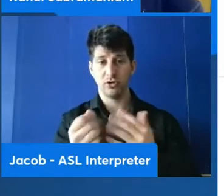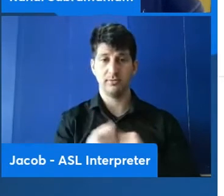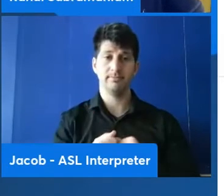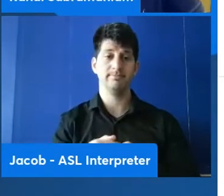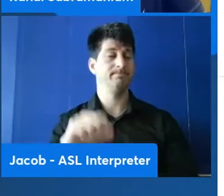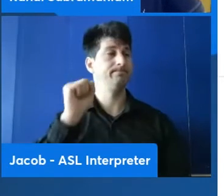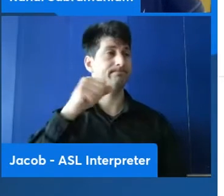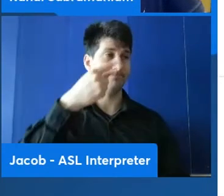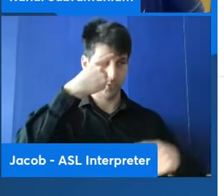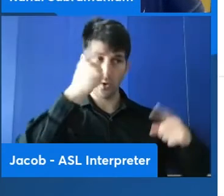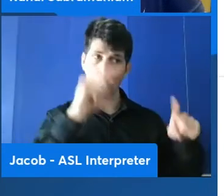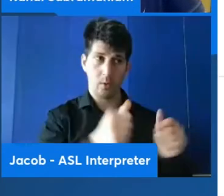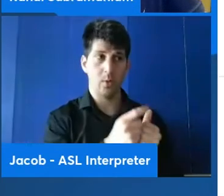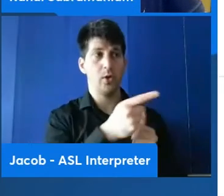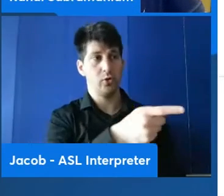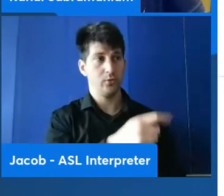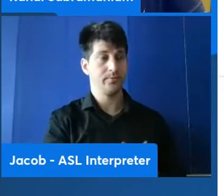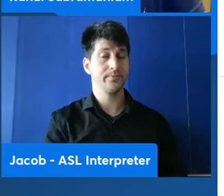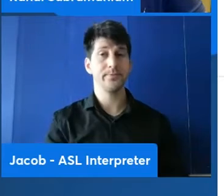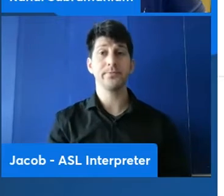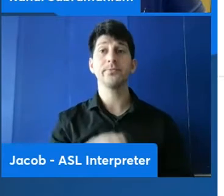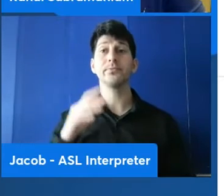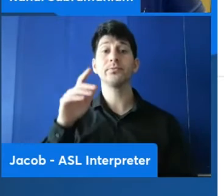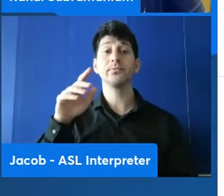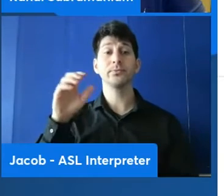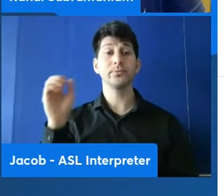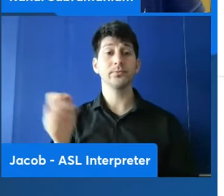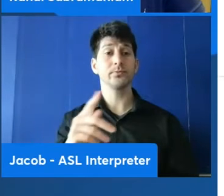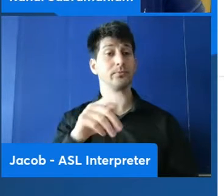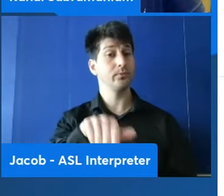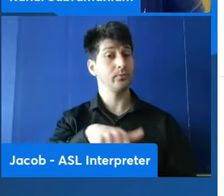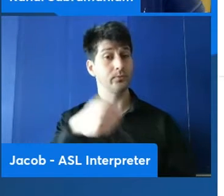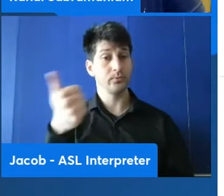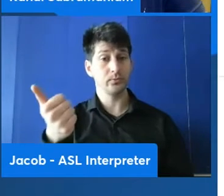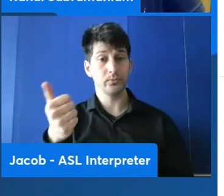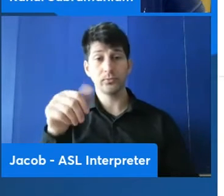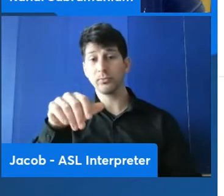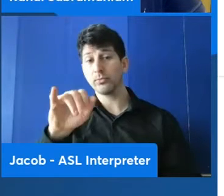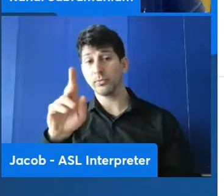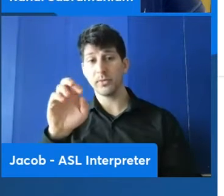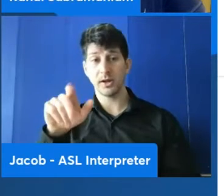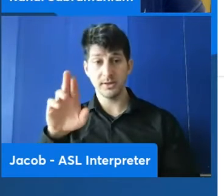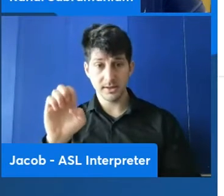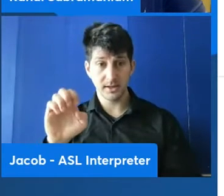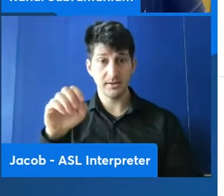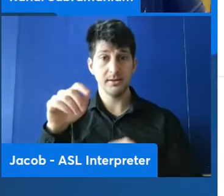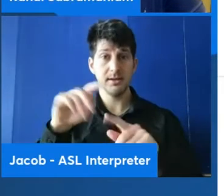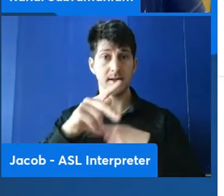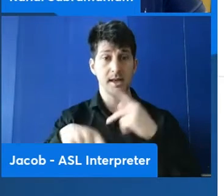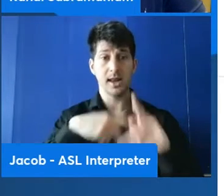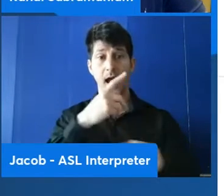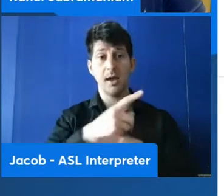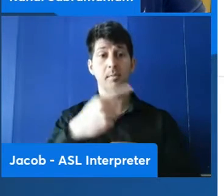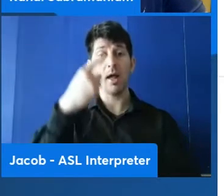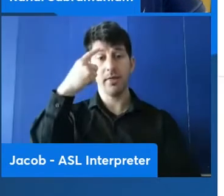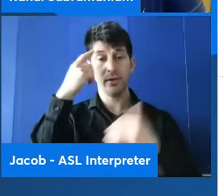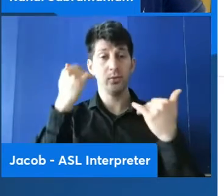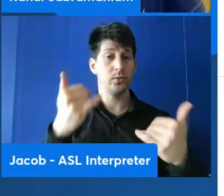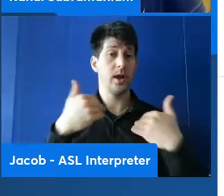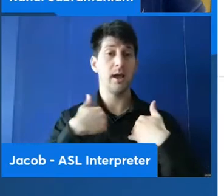Absolutely. All right. So should we wrap up anything else on the instance types? I think we've had a really good discussion about